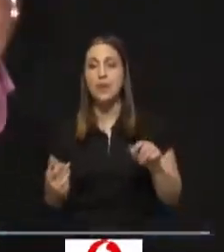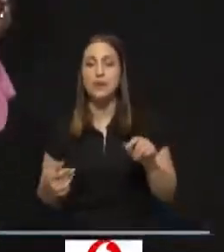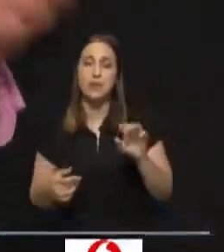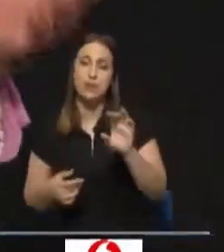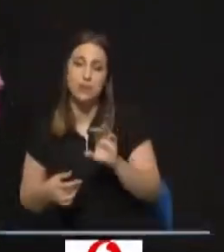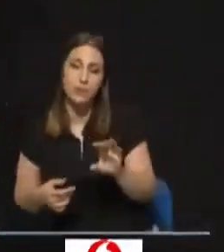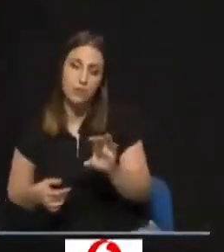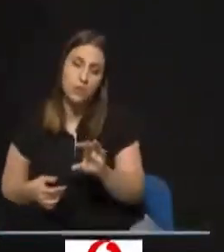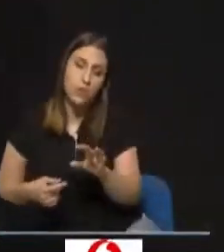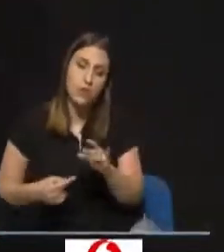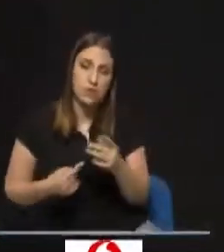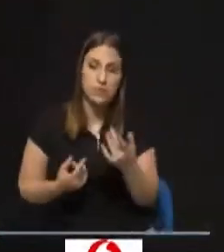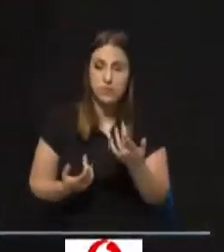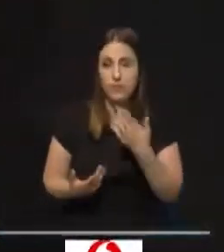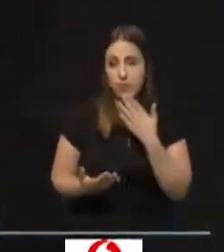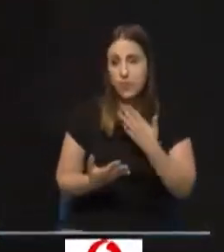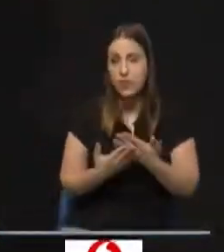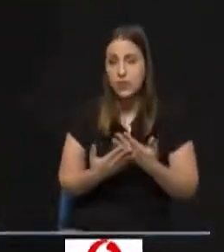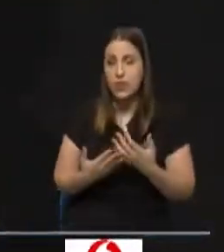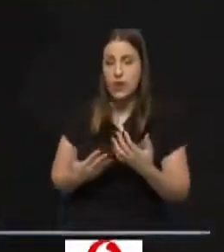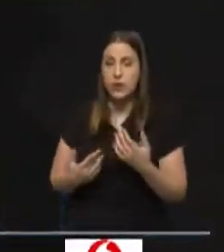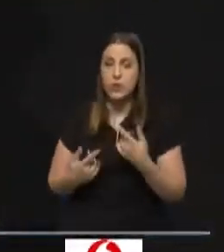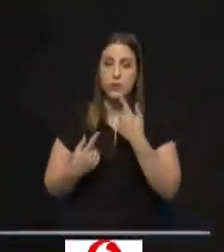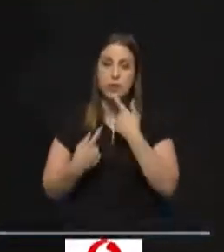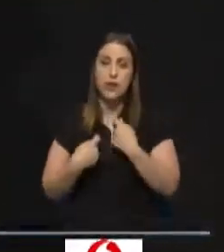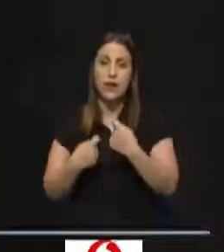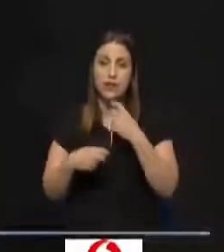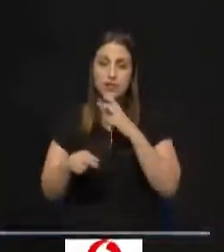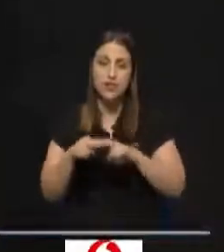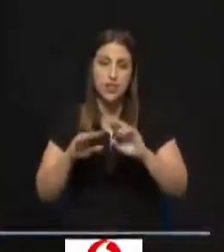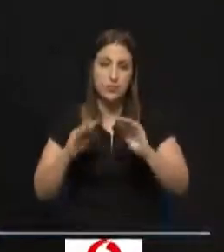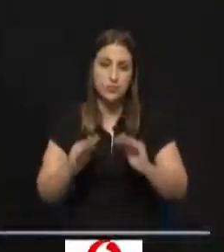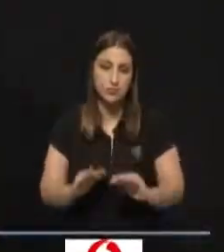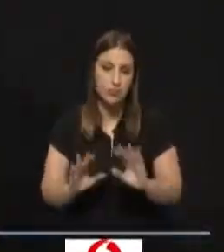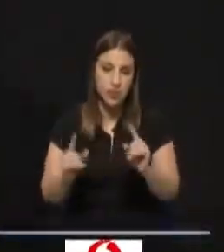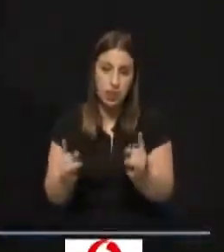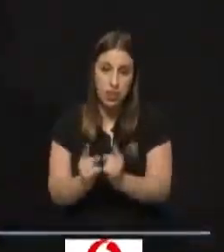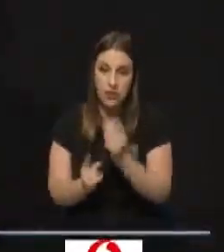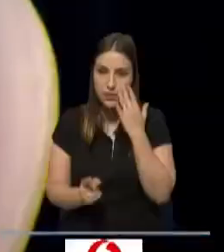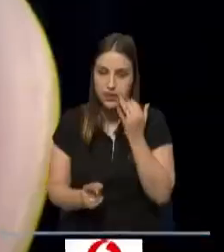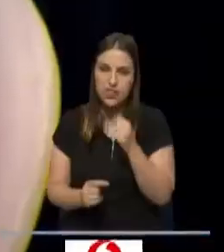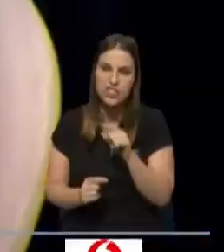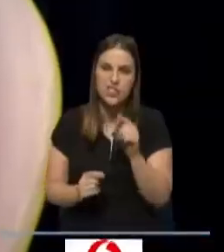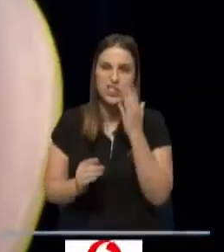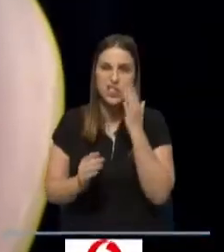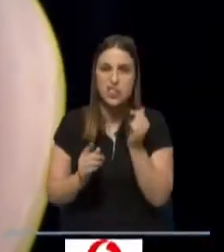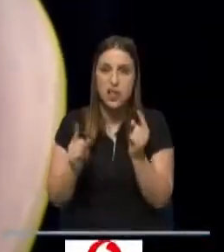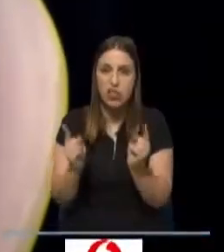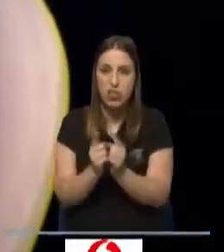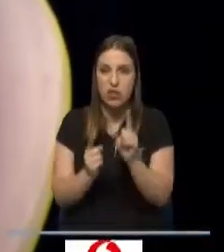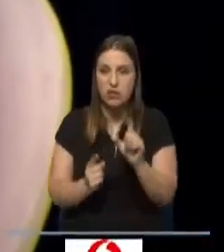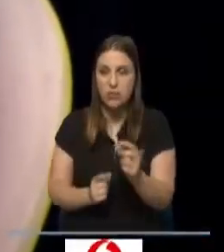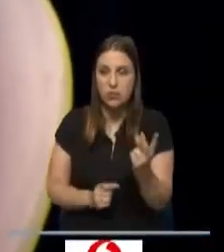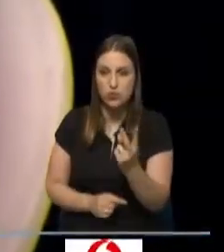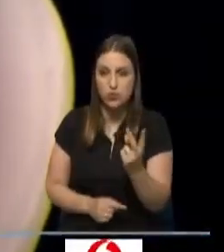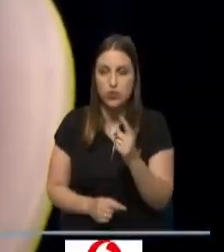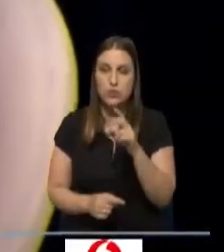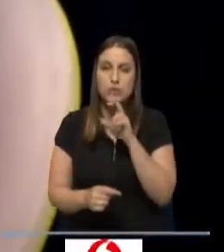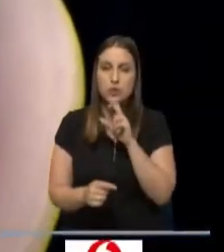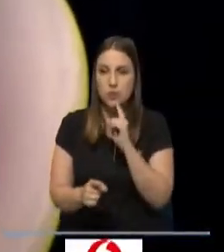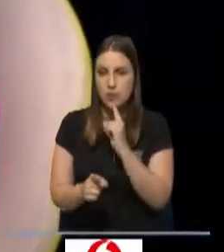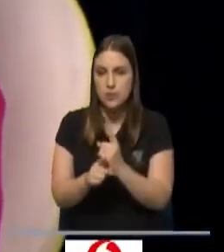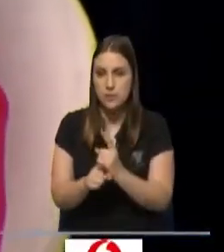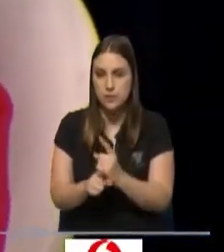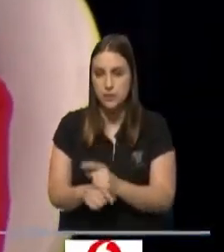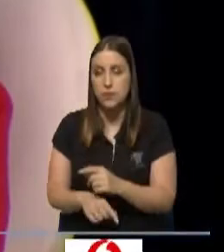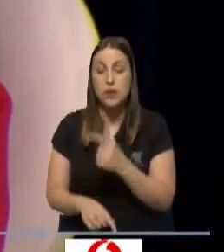to be improved, and directly or indirectly, it's going to reduce energy consumption. Thank you very much. So can you sum up in order to answer